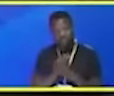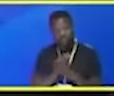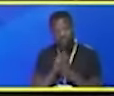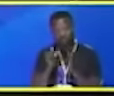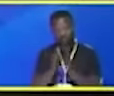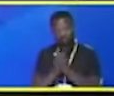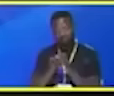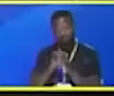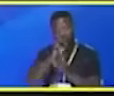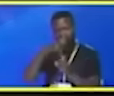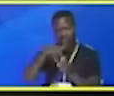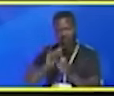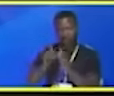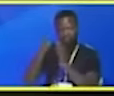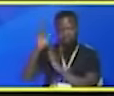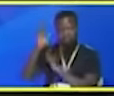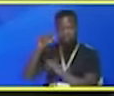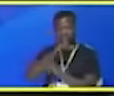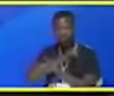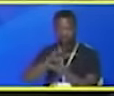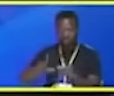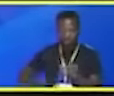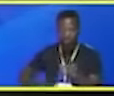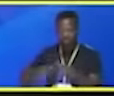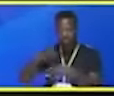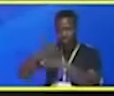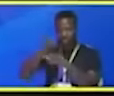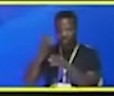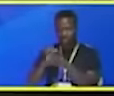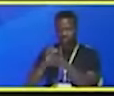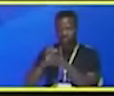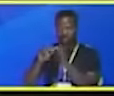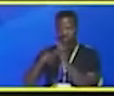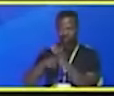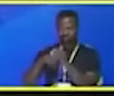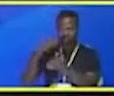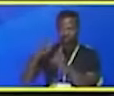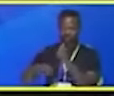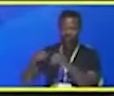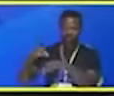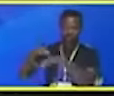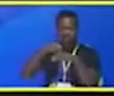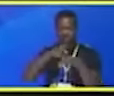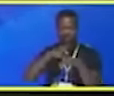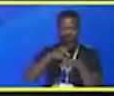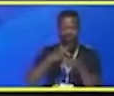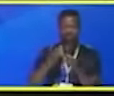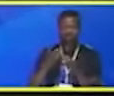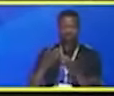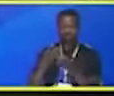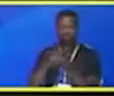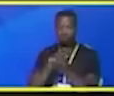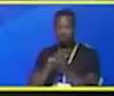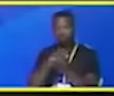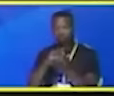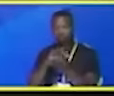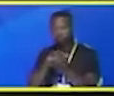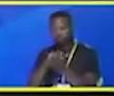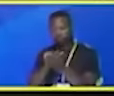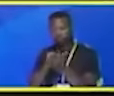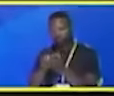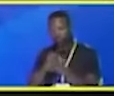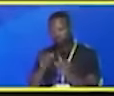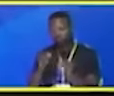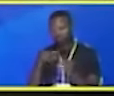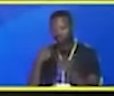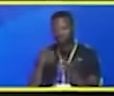that the everlasting God, the Lord, the creator of the ends of the earth, fainted not, neither is he